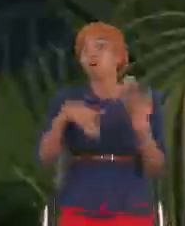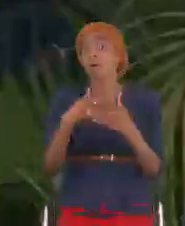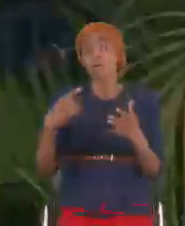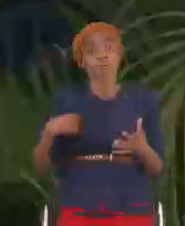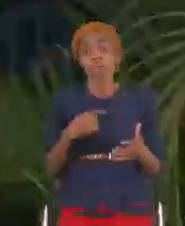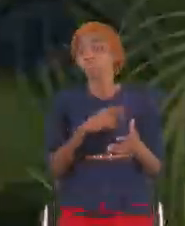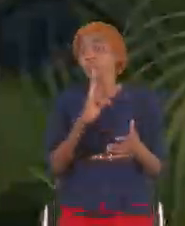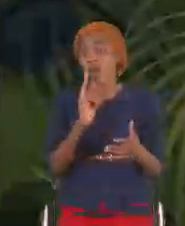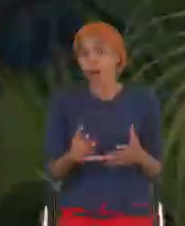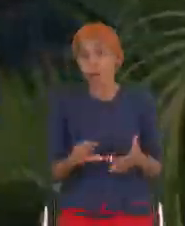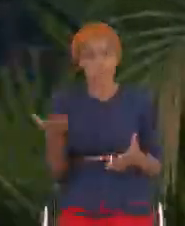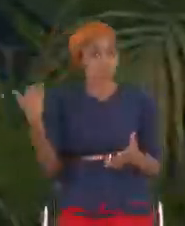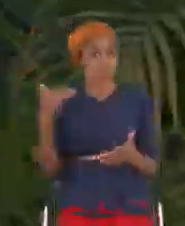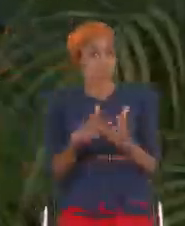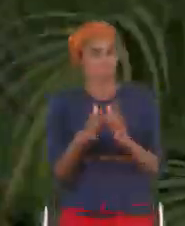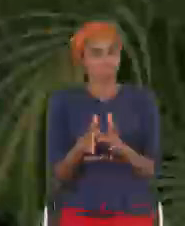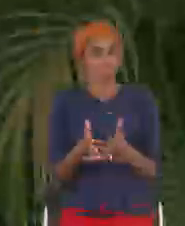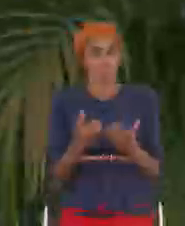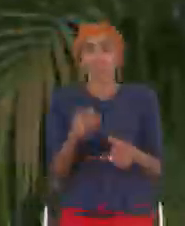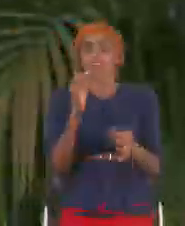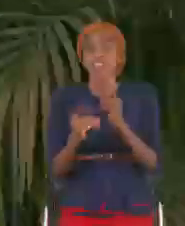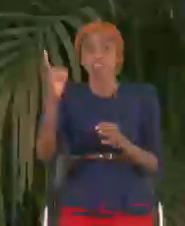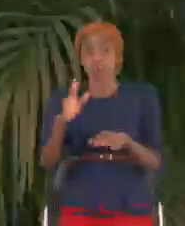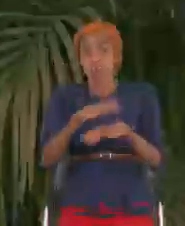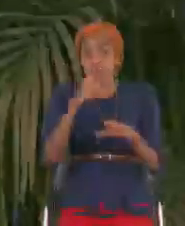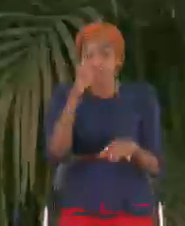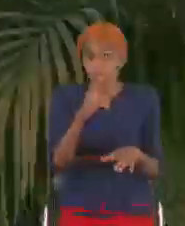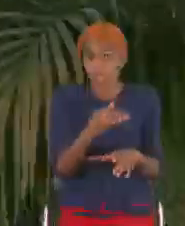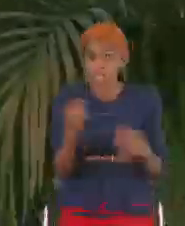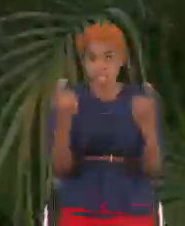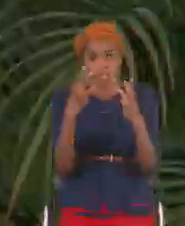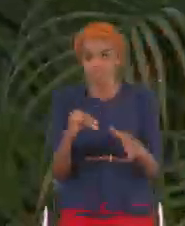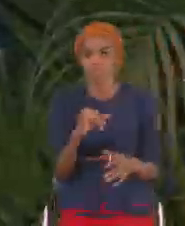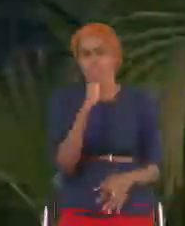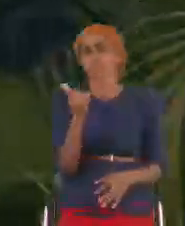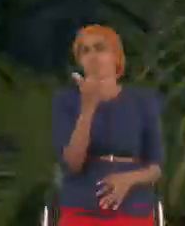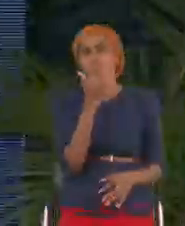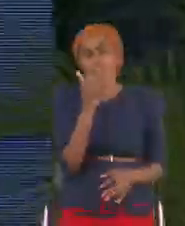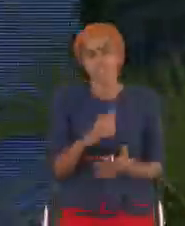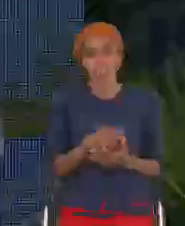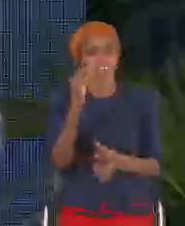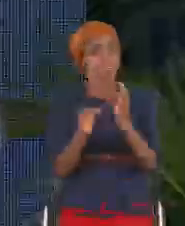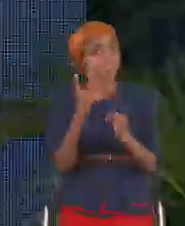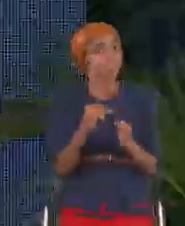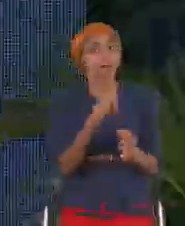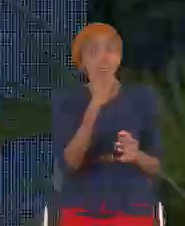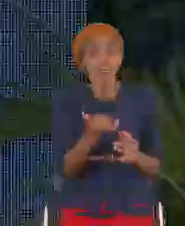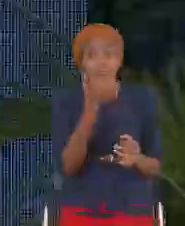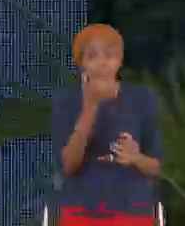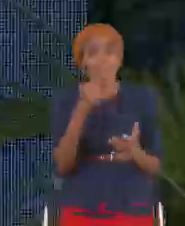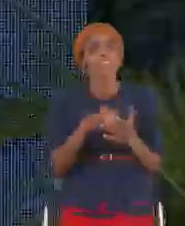we met Christ. And when God calls you a sinner, you are not offended. If you are not offended, he gives